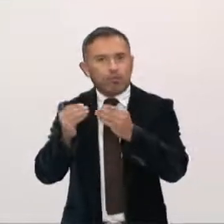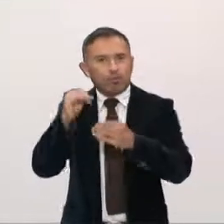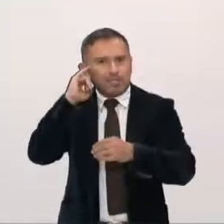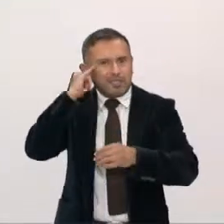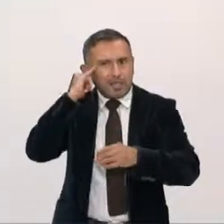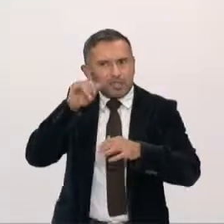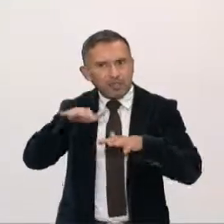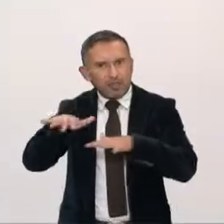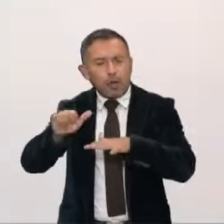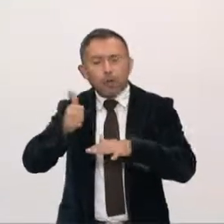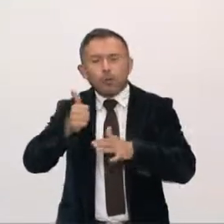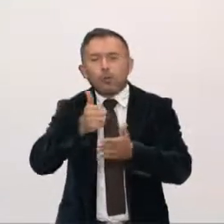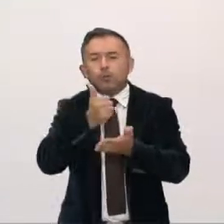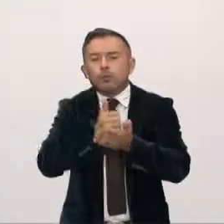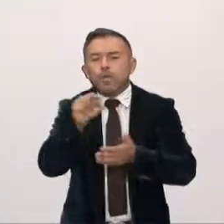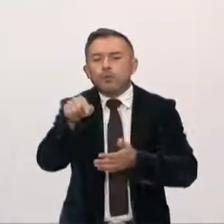a